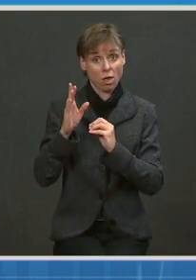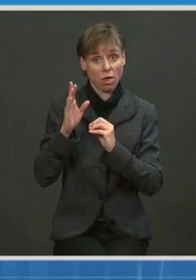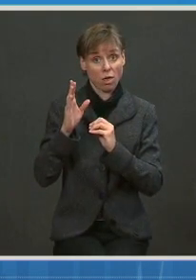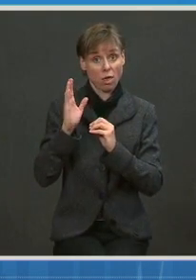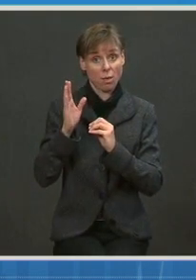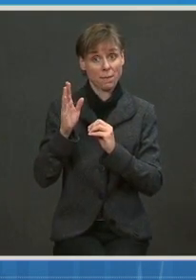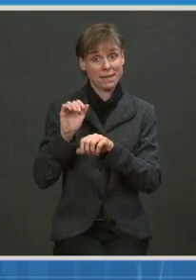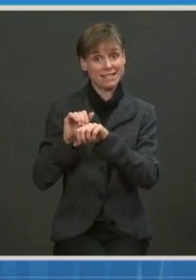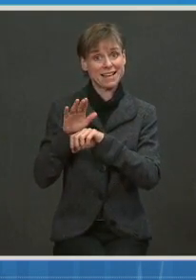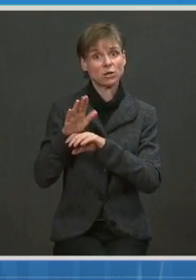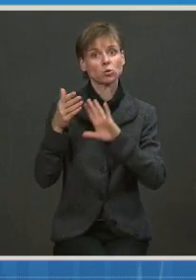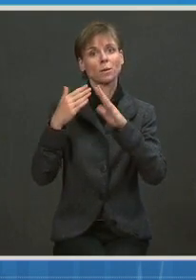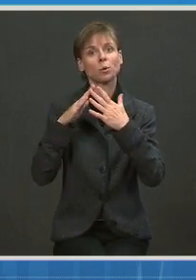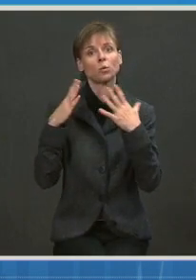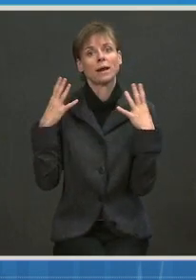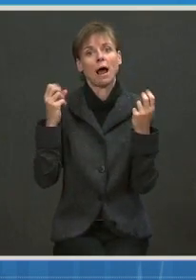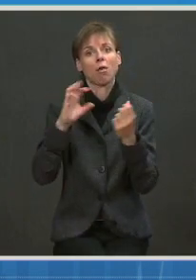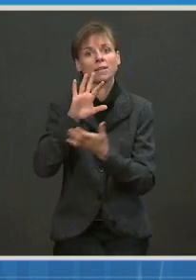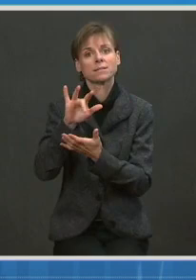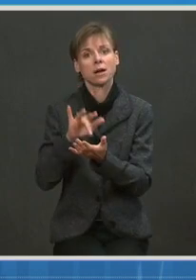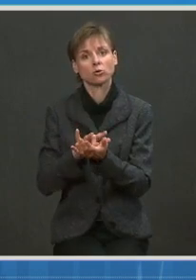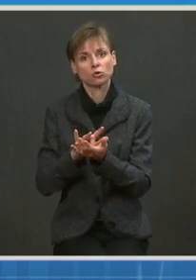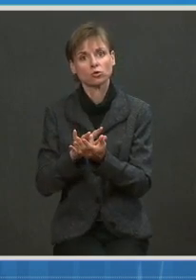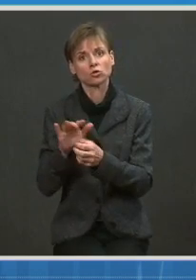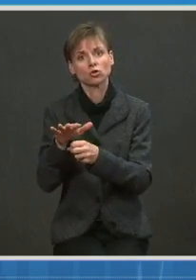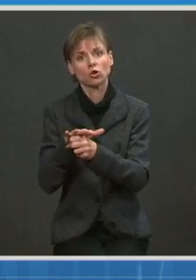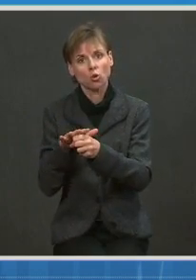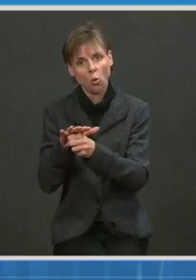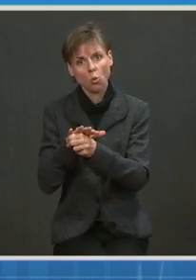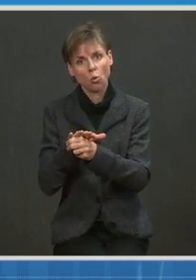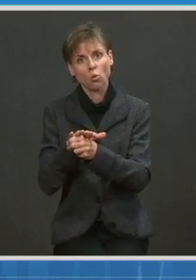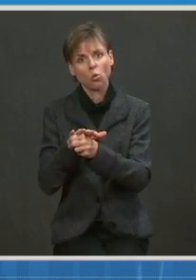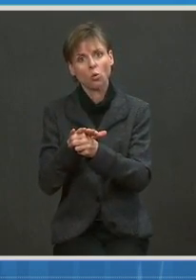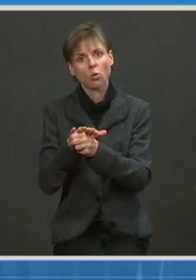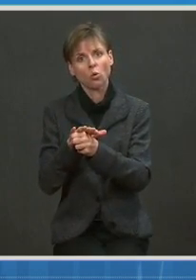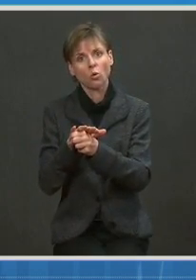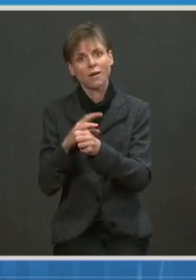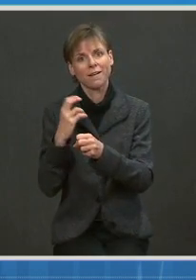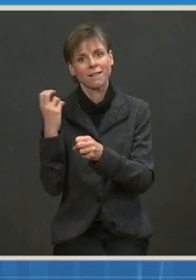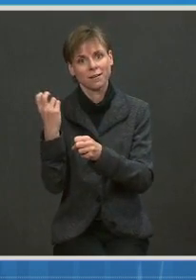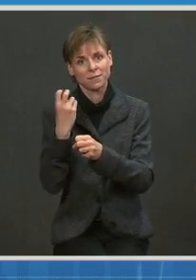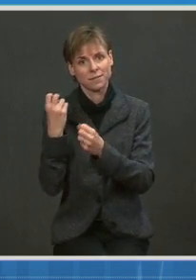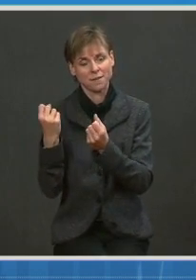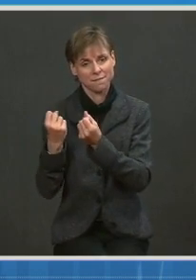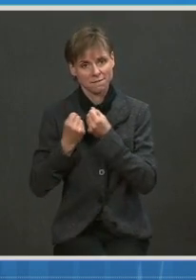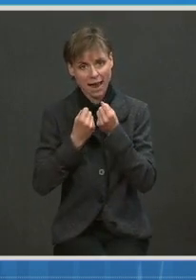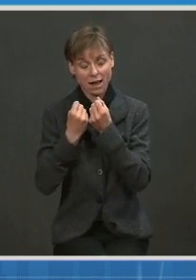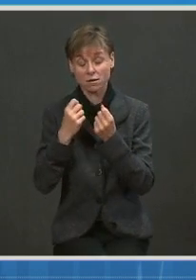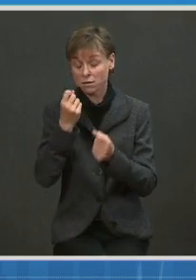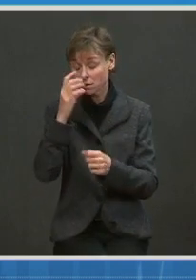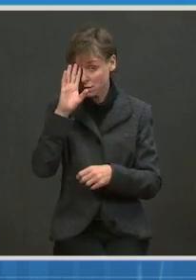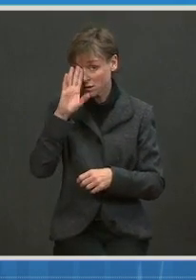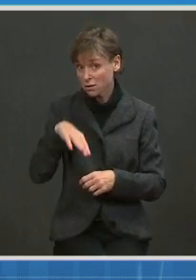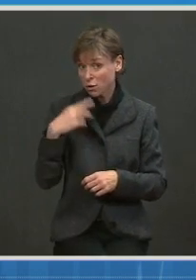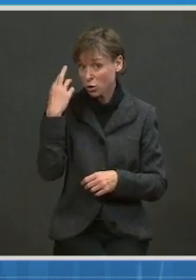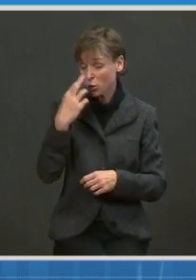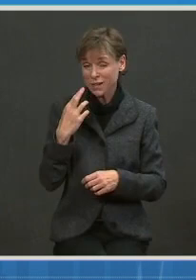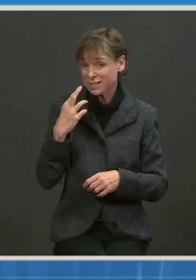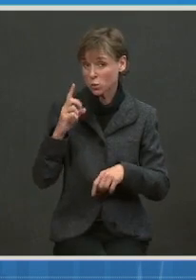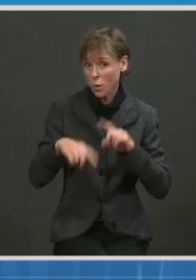to community health centers, mobile vans, et cetera. Now, the reason that that can't be precise is there's some